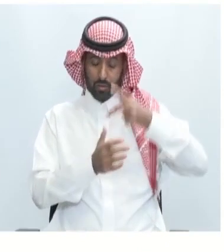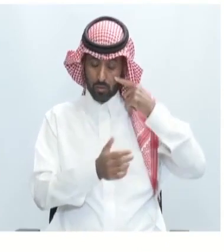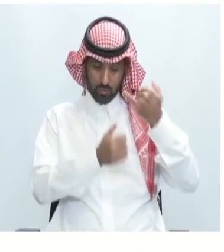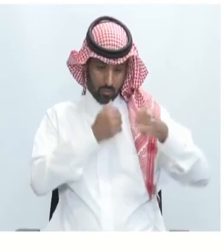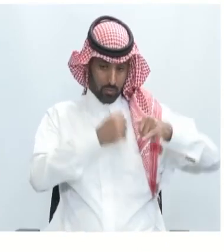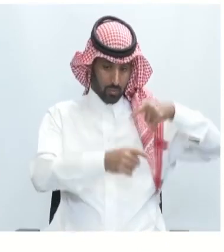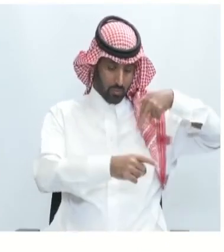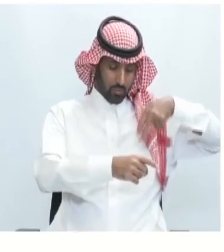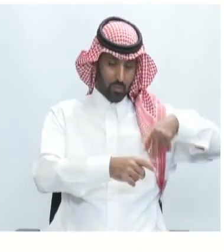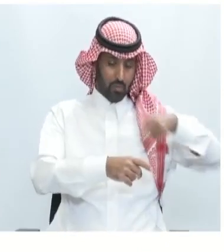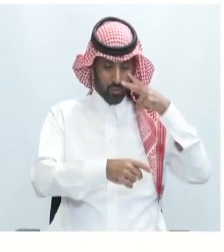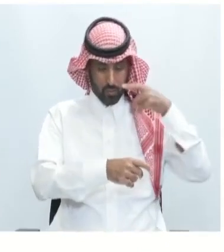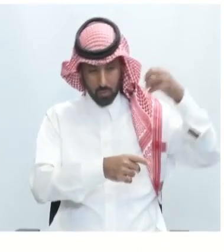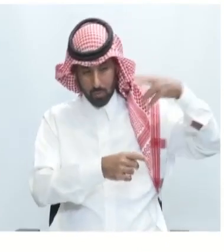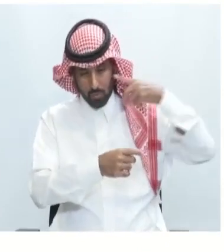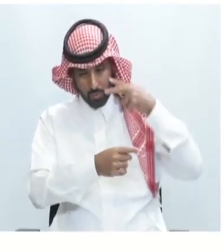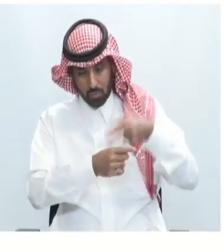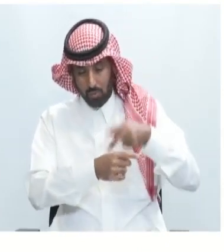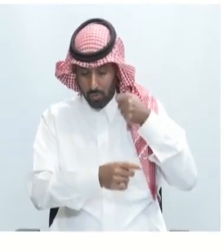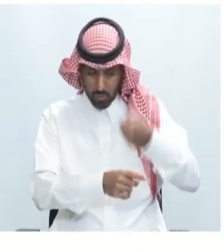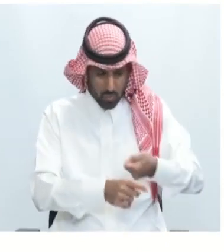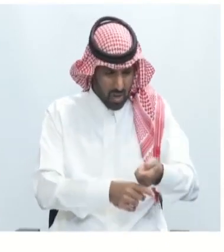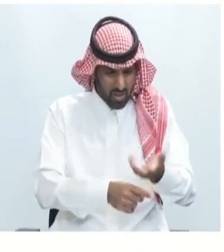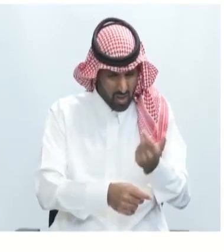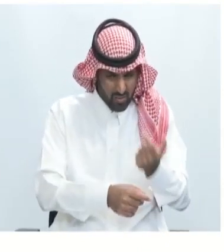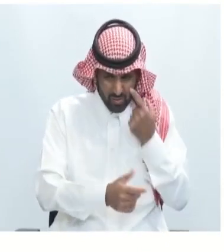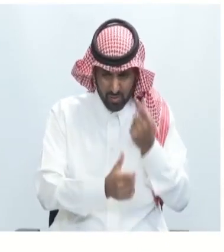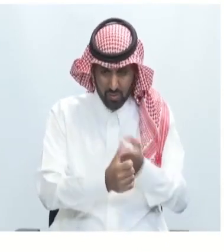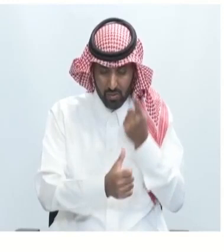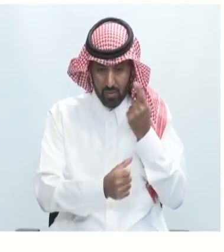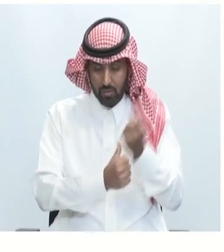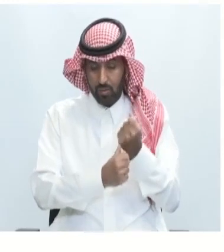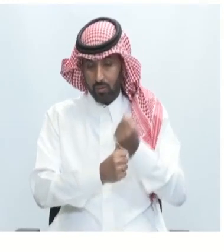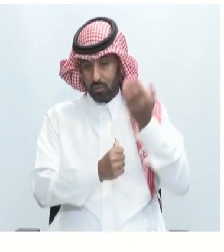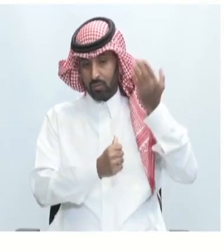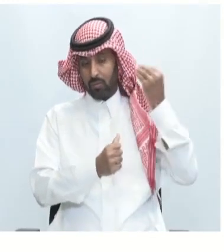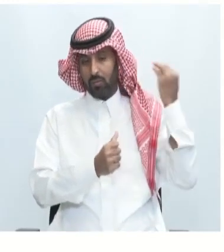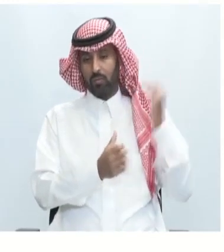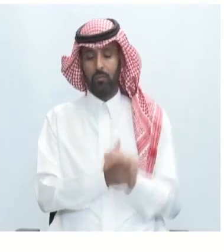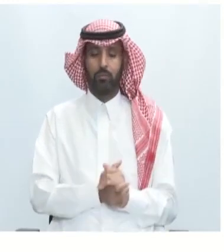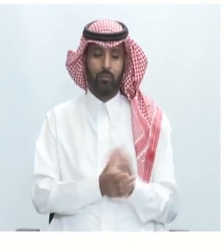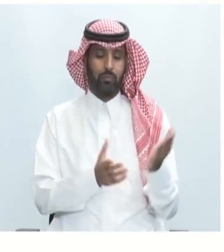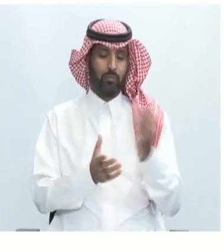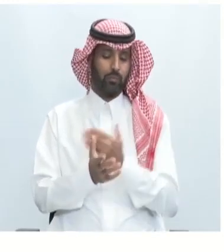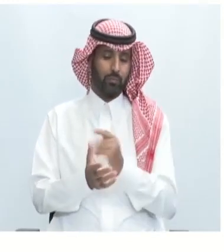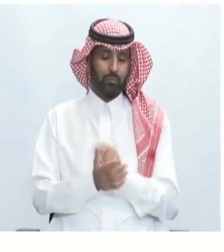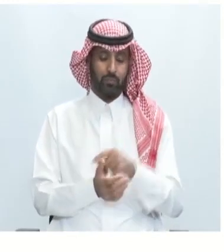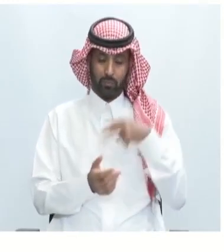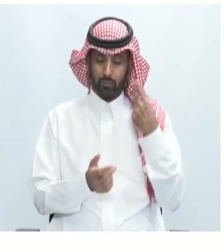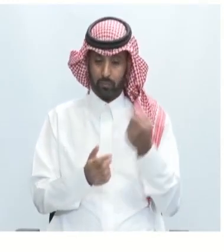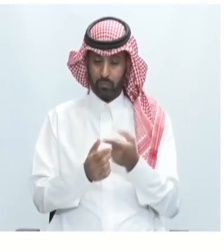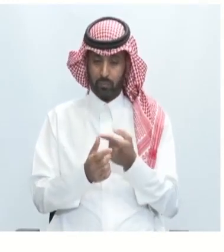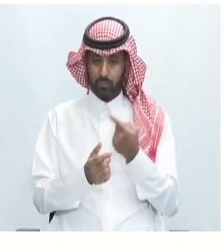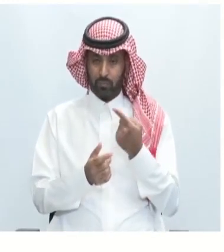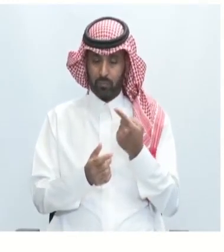lit street when he was mugged. So this is, we used here the past perfect progressive. So the first